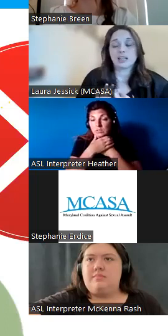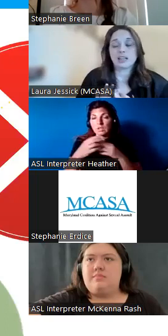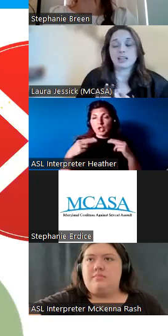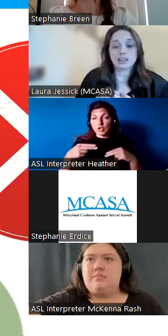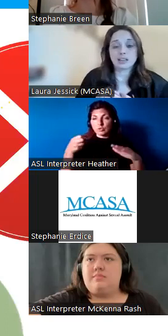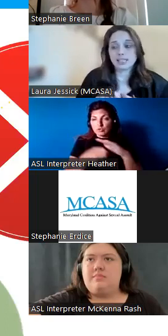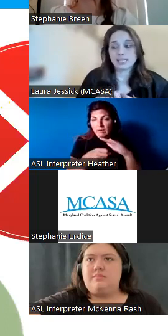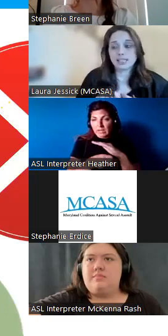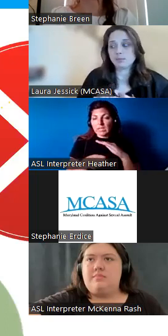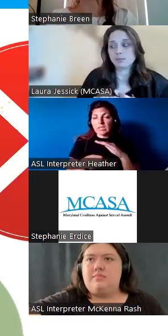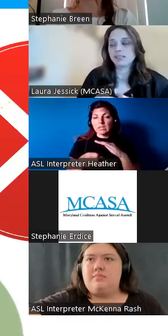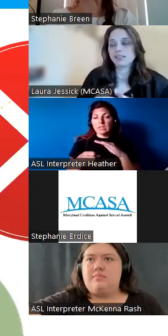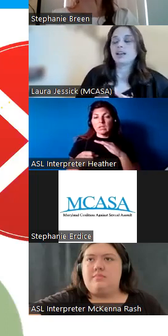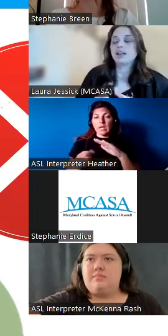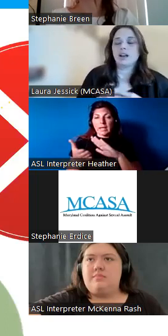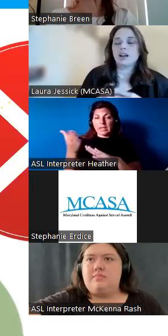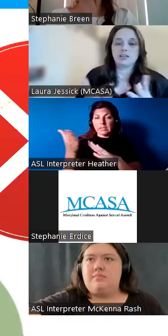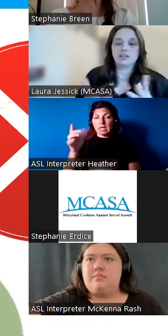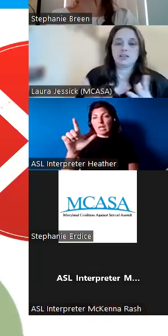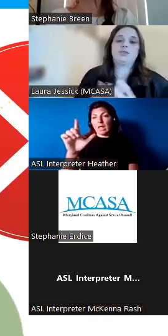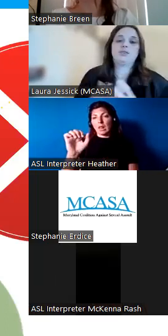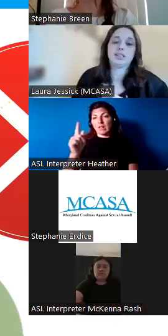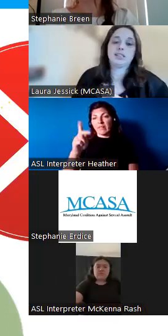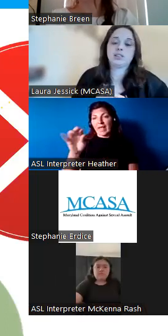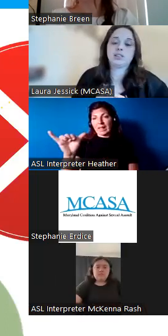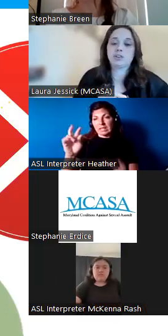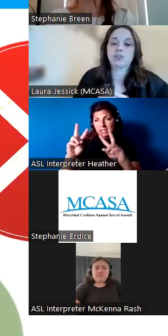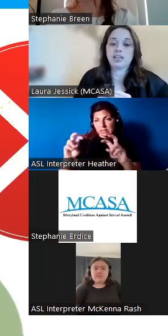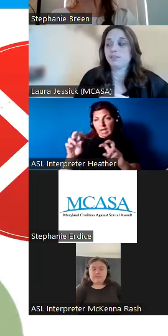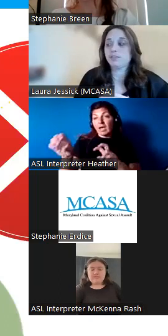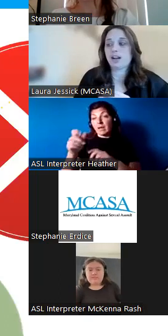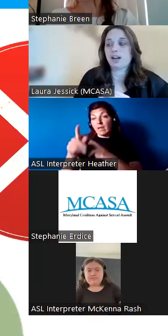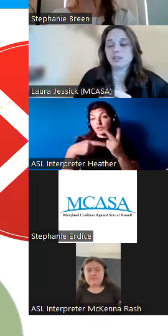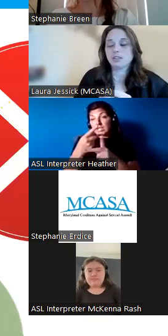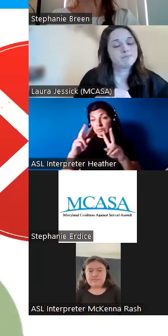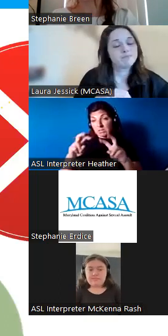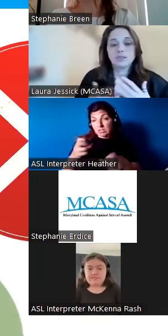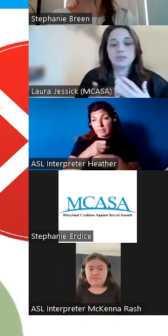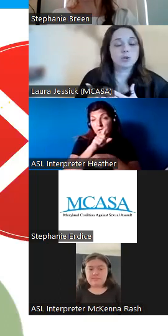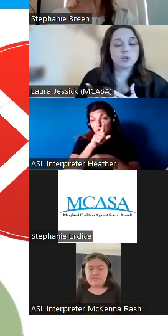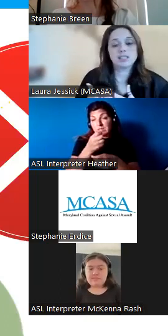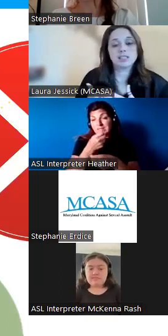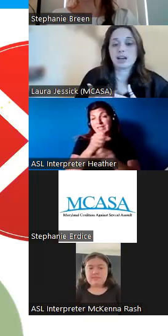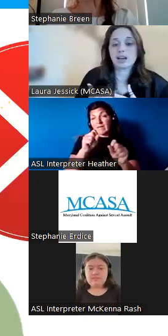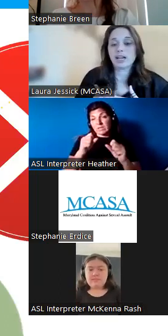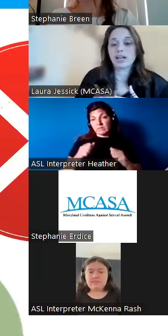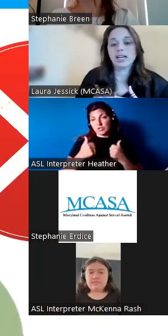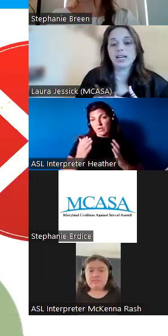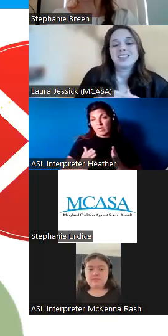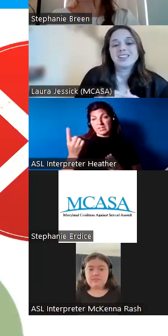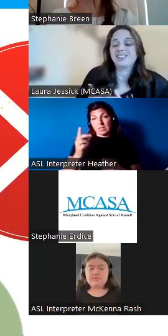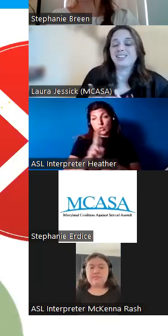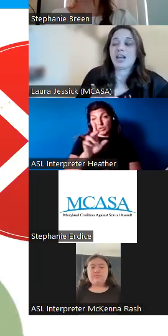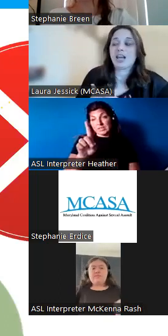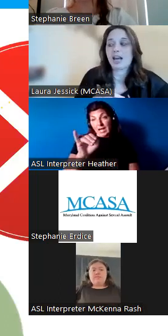and conducting lethality assessments and other types of assessments to ensure the safety of survivors. Someone using a DIY kit